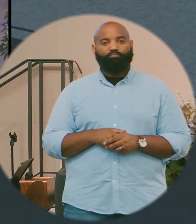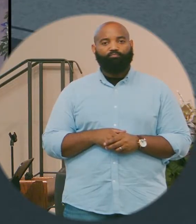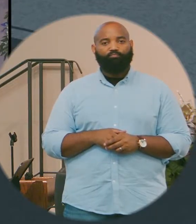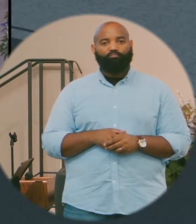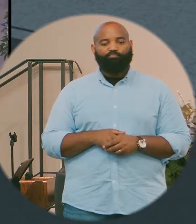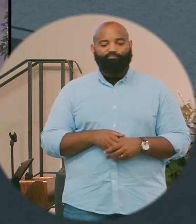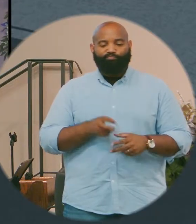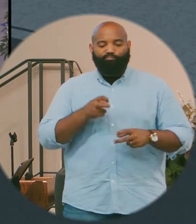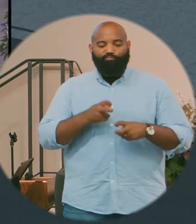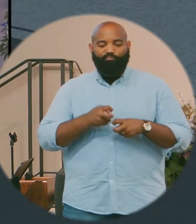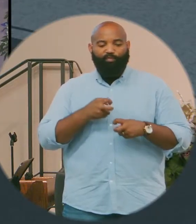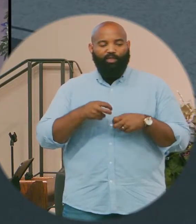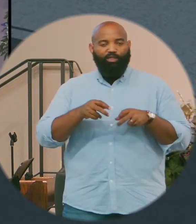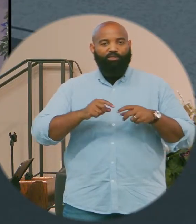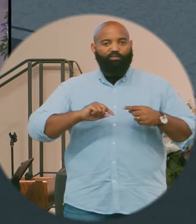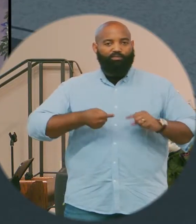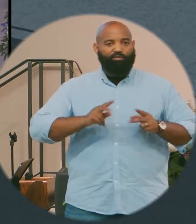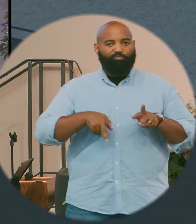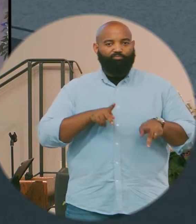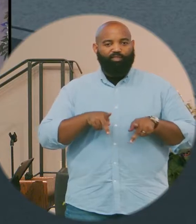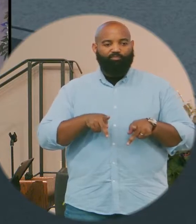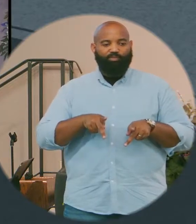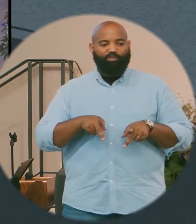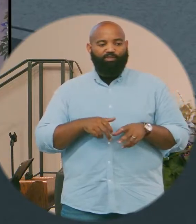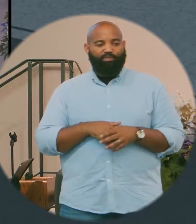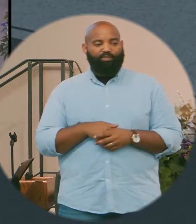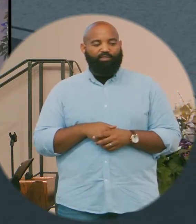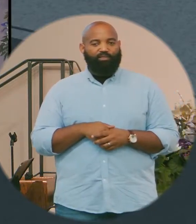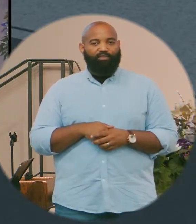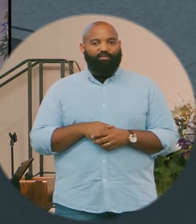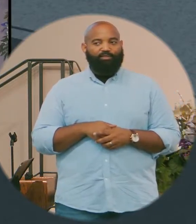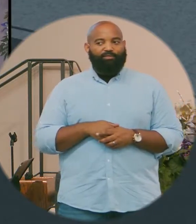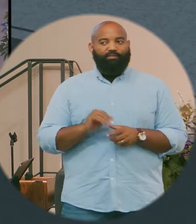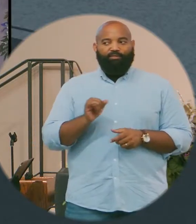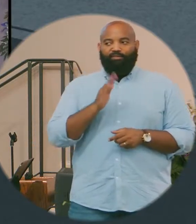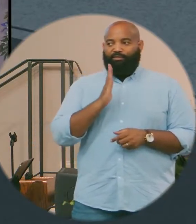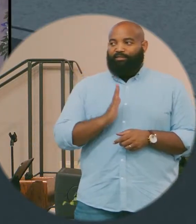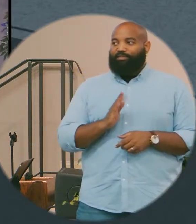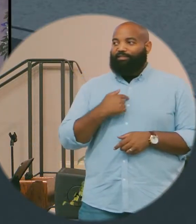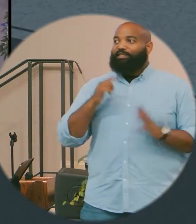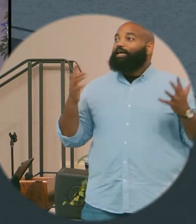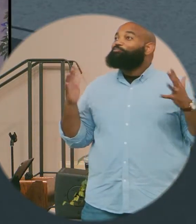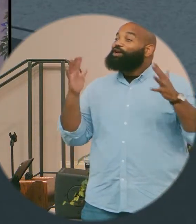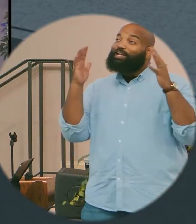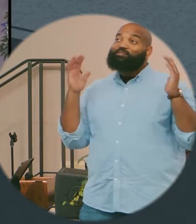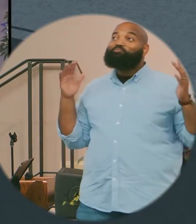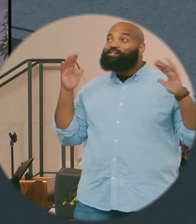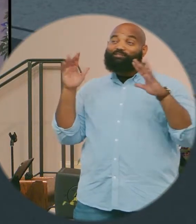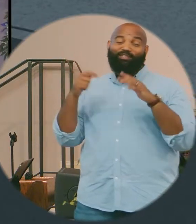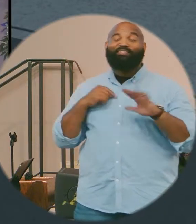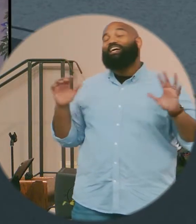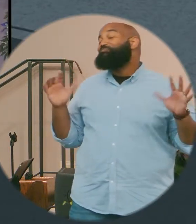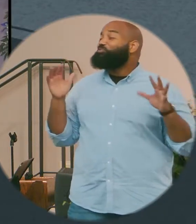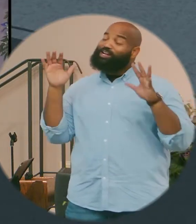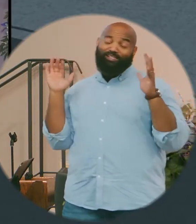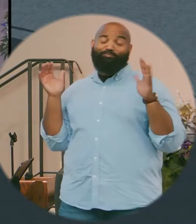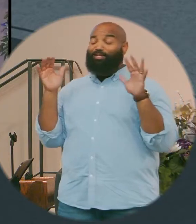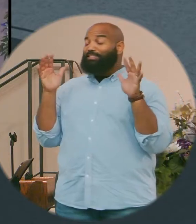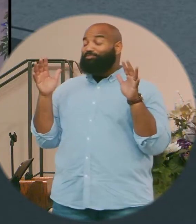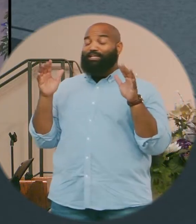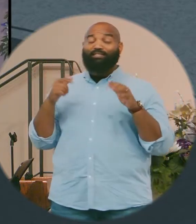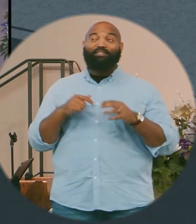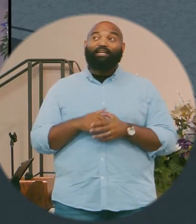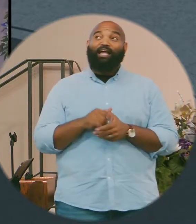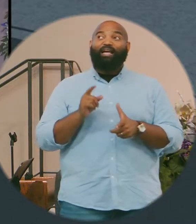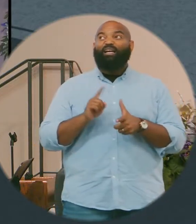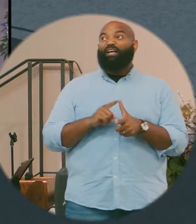hard to hurt someone that you done talk good things about all the time, right? So if I really talk about my husband all